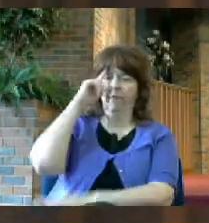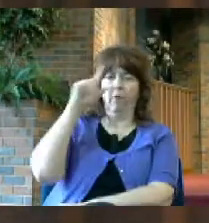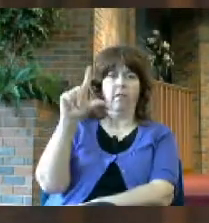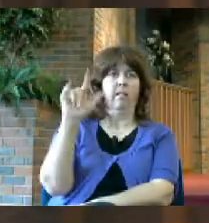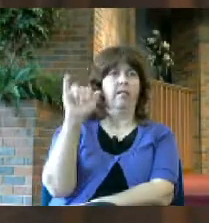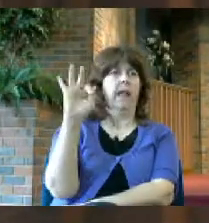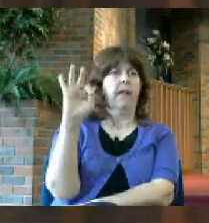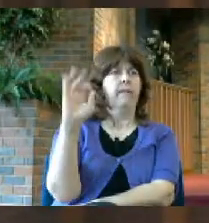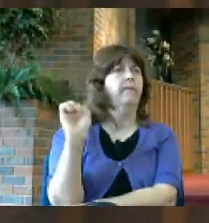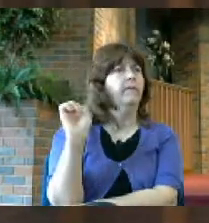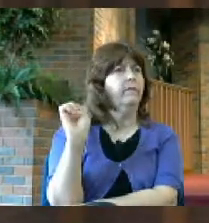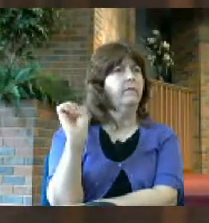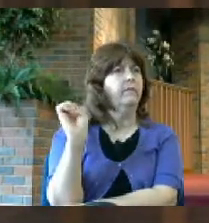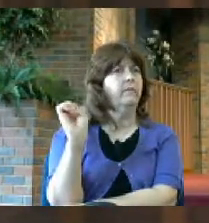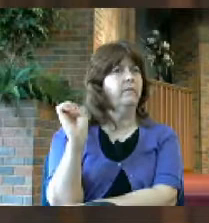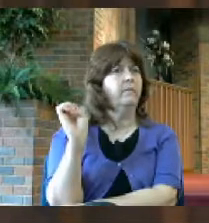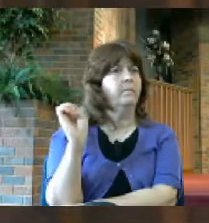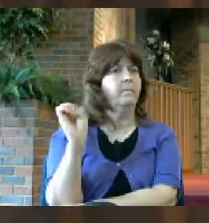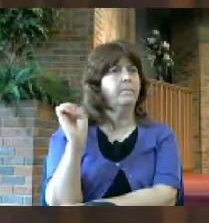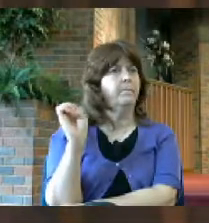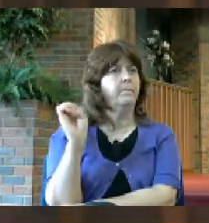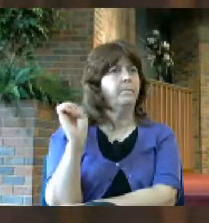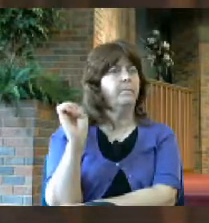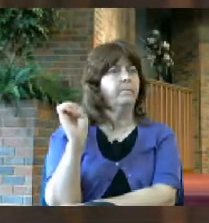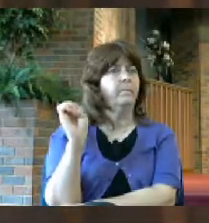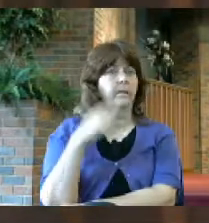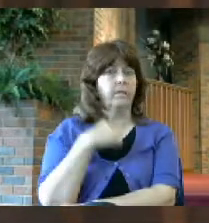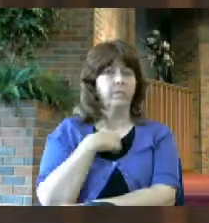He makes an enemy if you say that, among some.